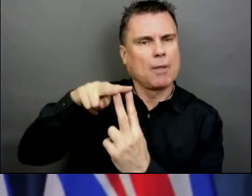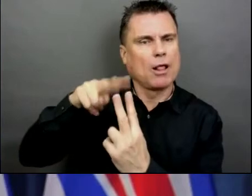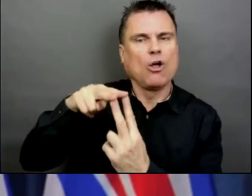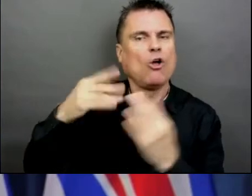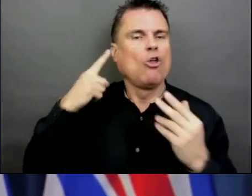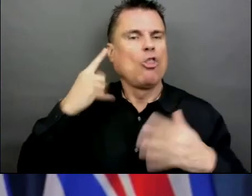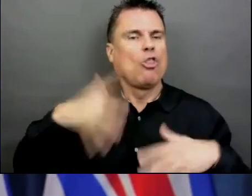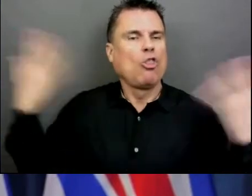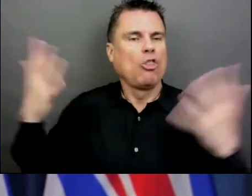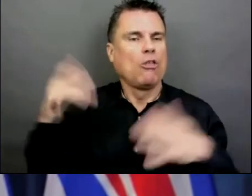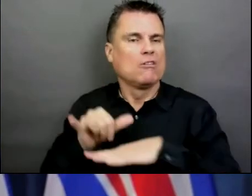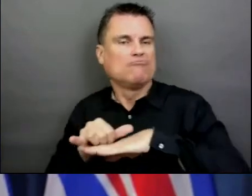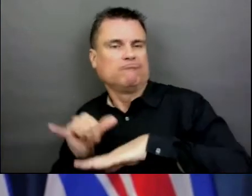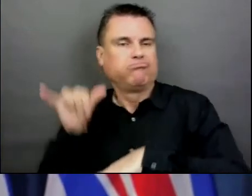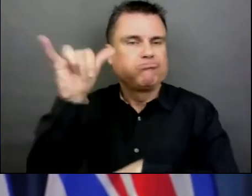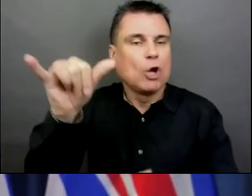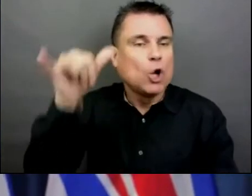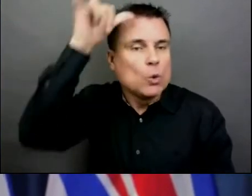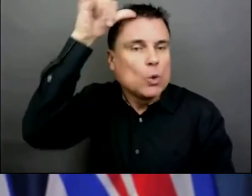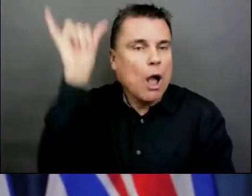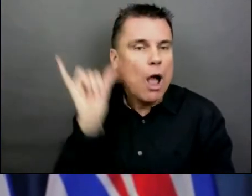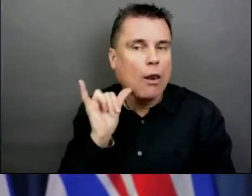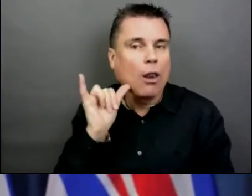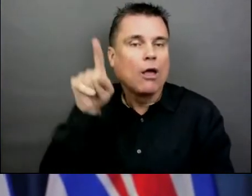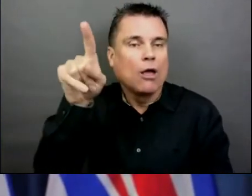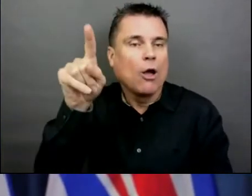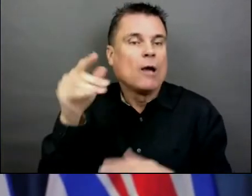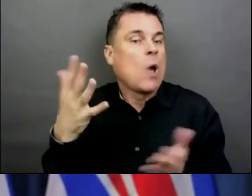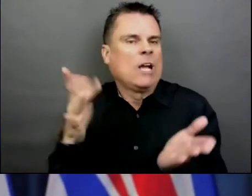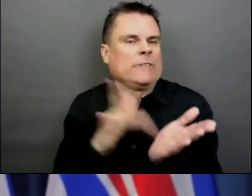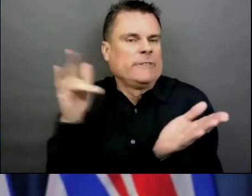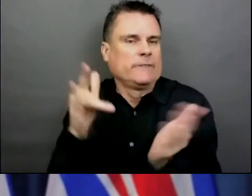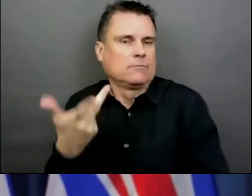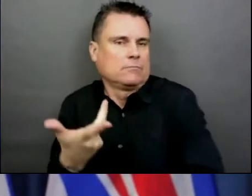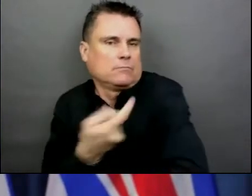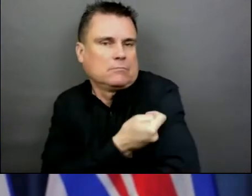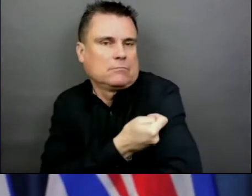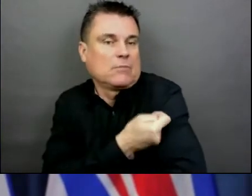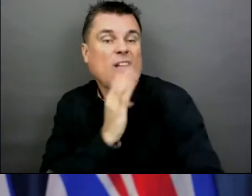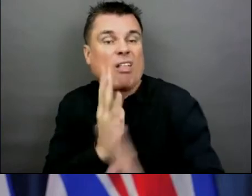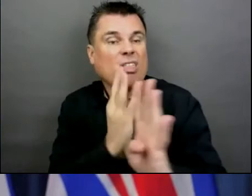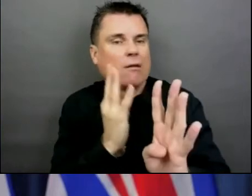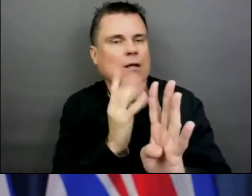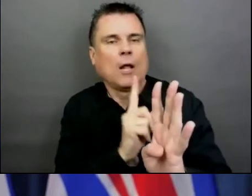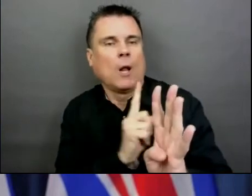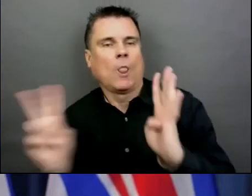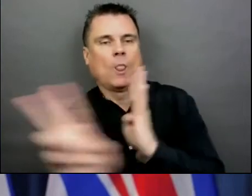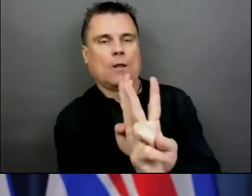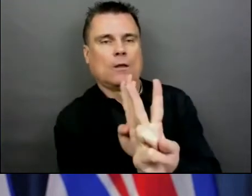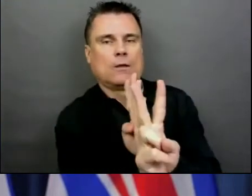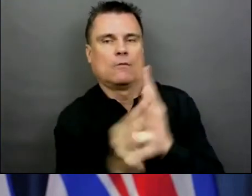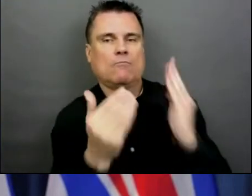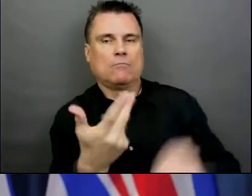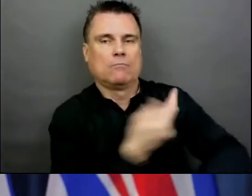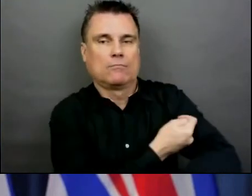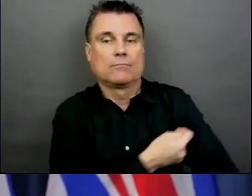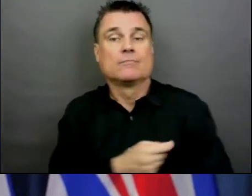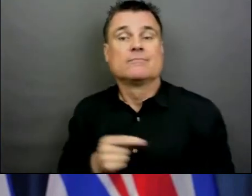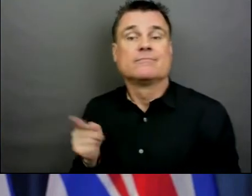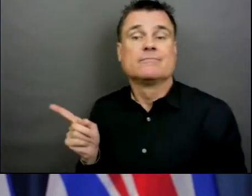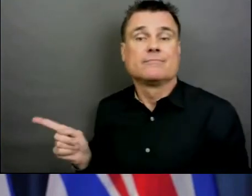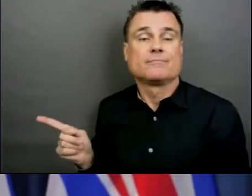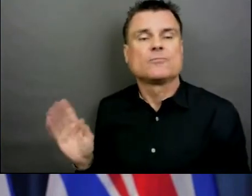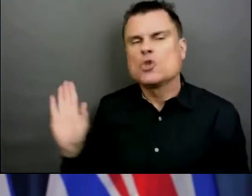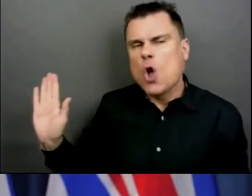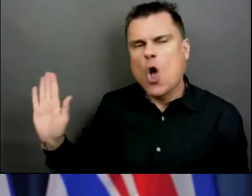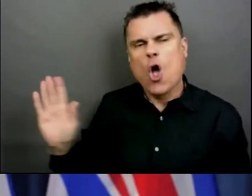think what we saw yesterday of individuals flying to Yukon was probably one of the most despicable things that I've seen